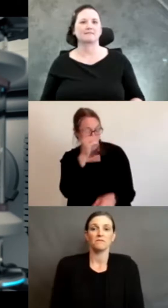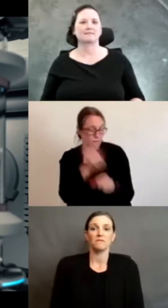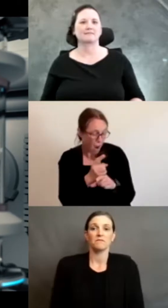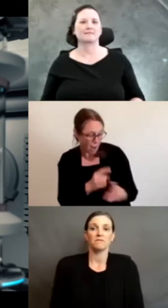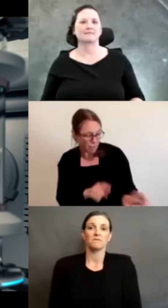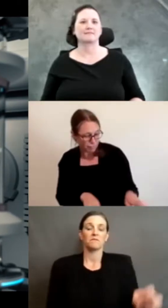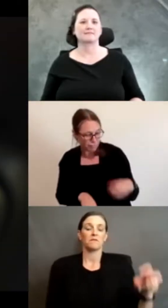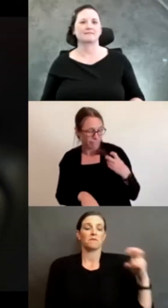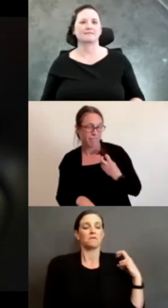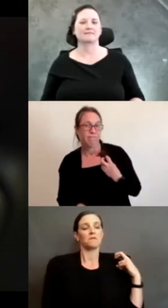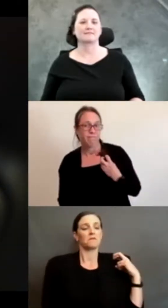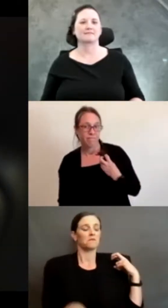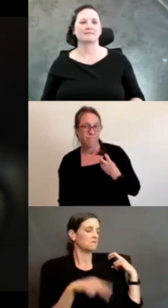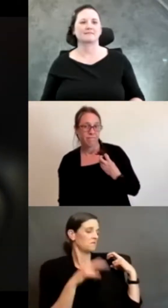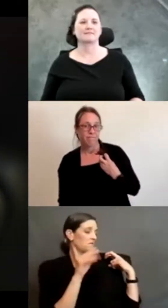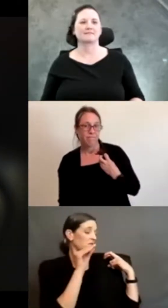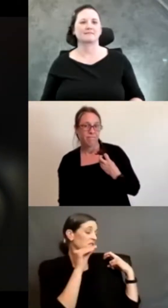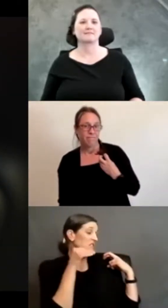snake.